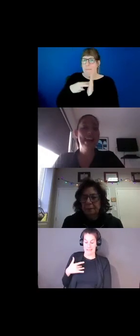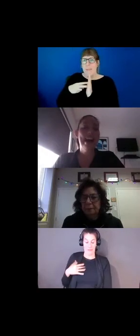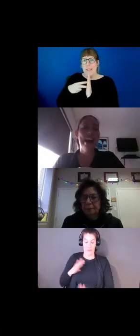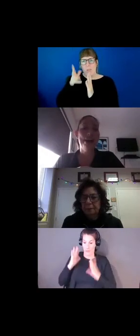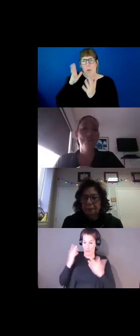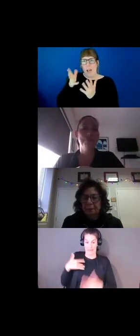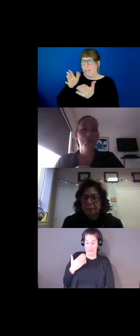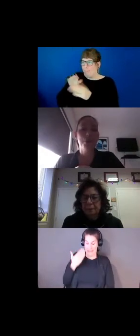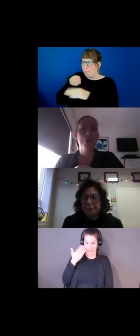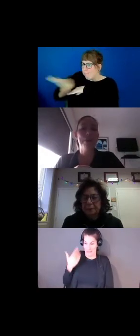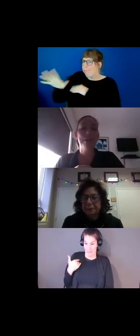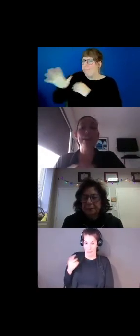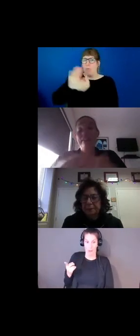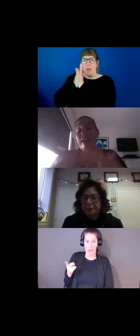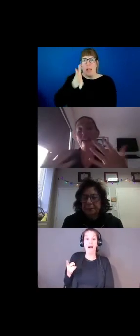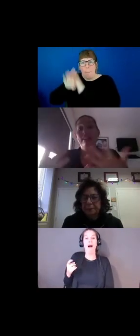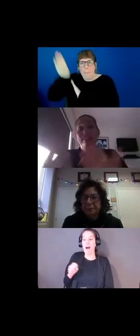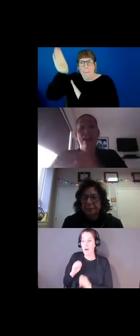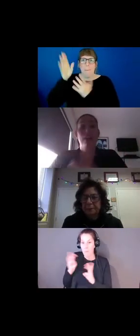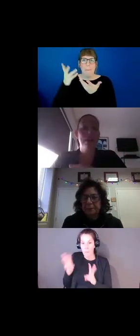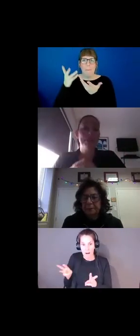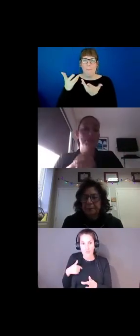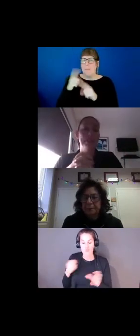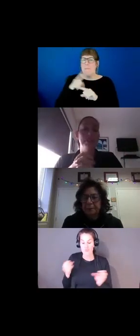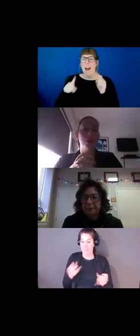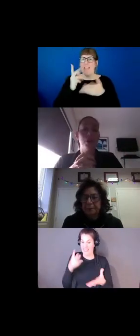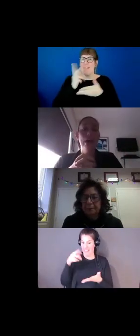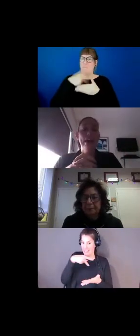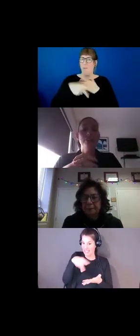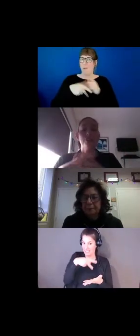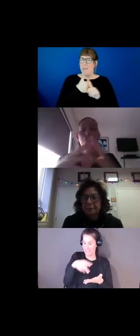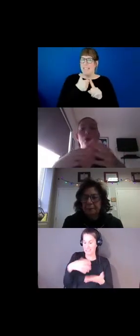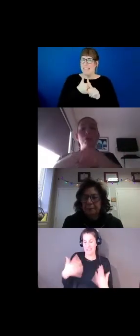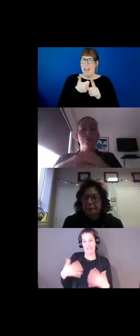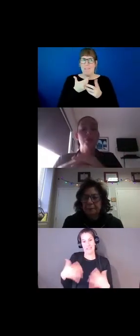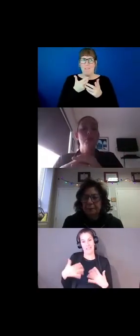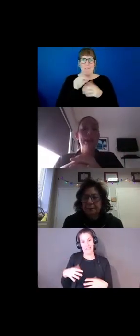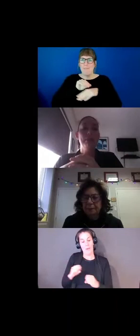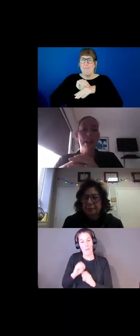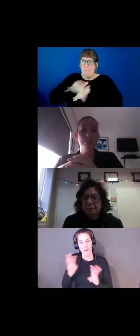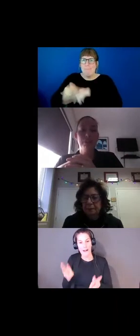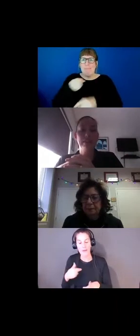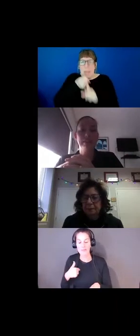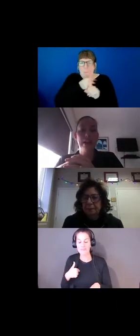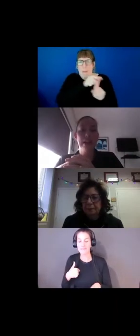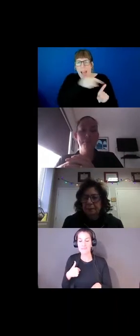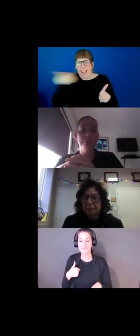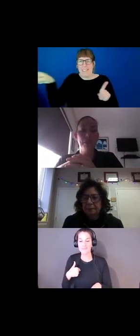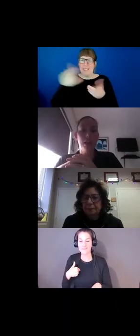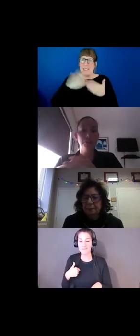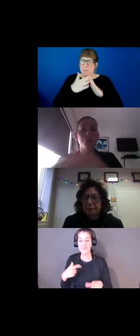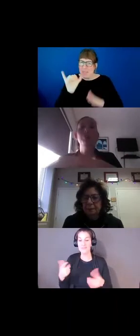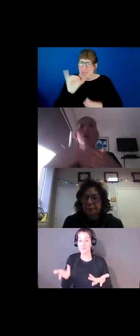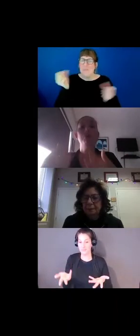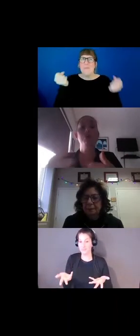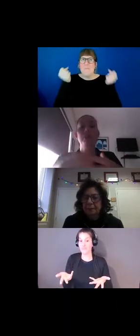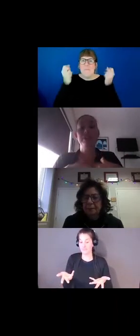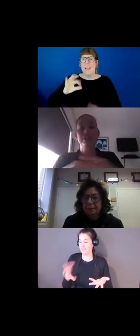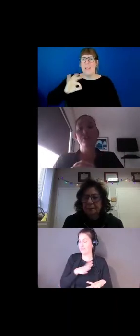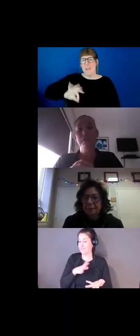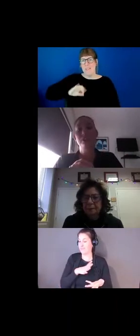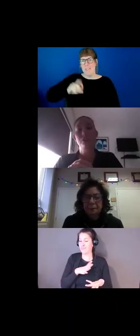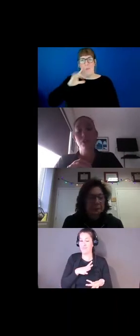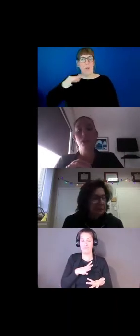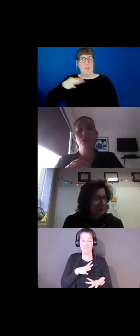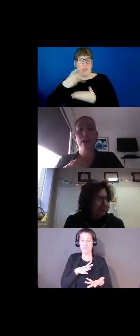this program that has now come to be. So there's so many benefits to our